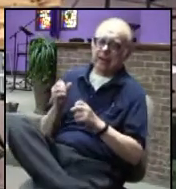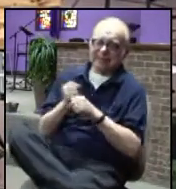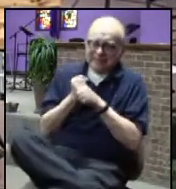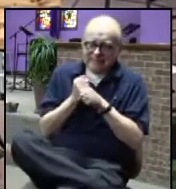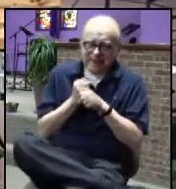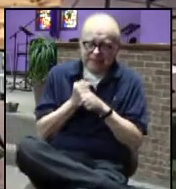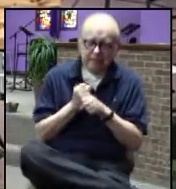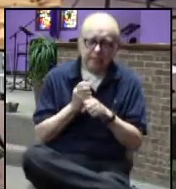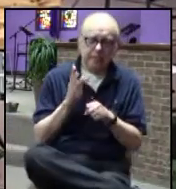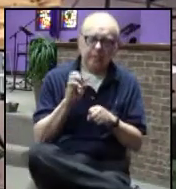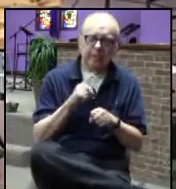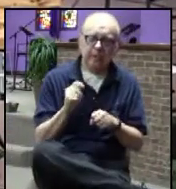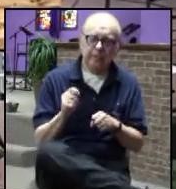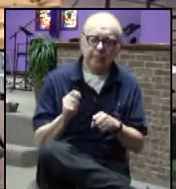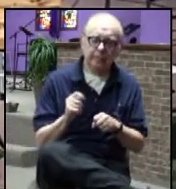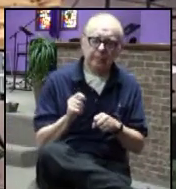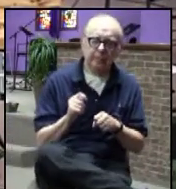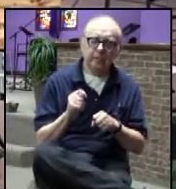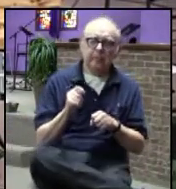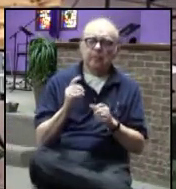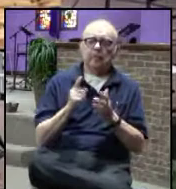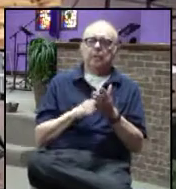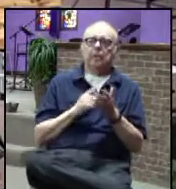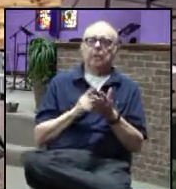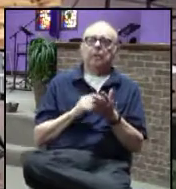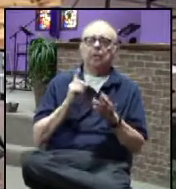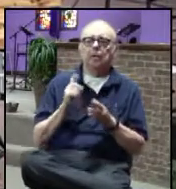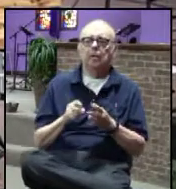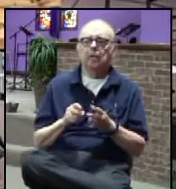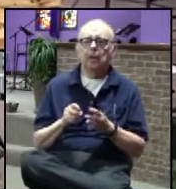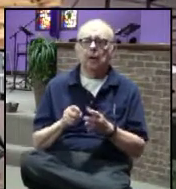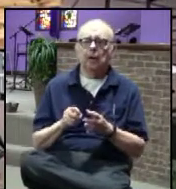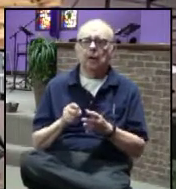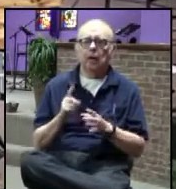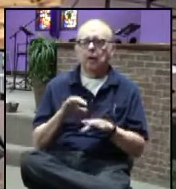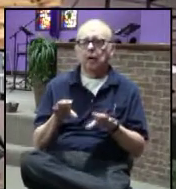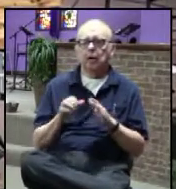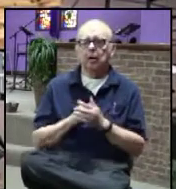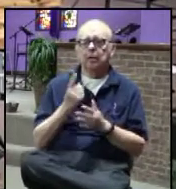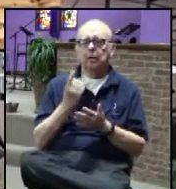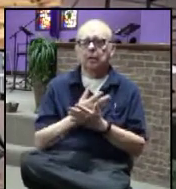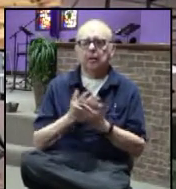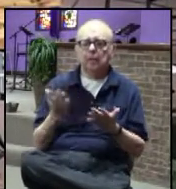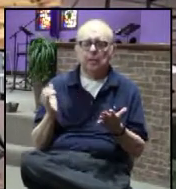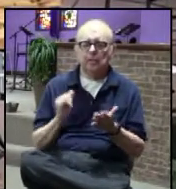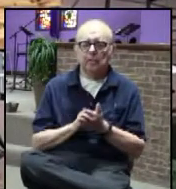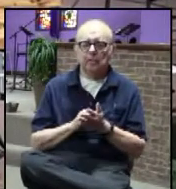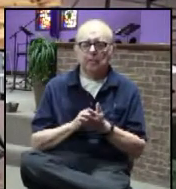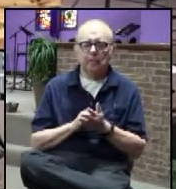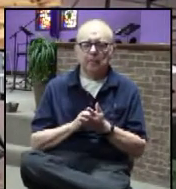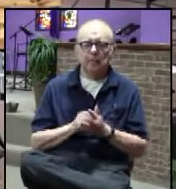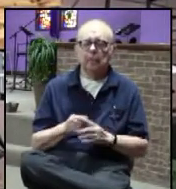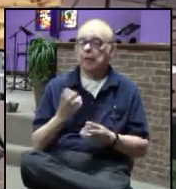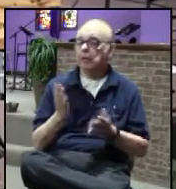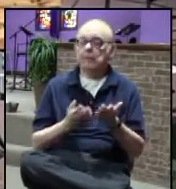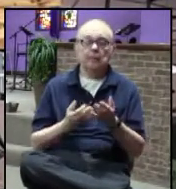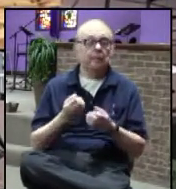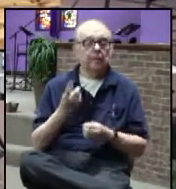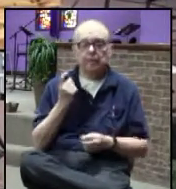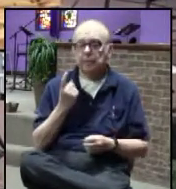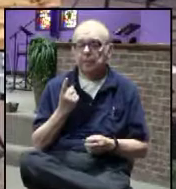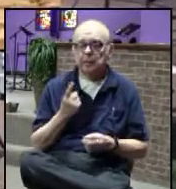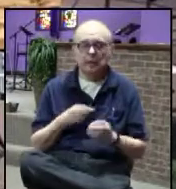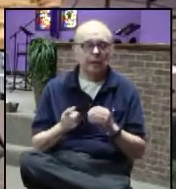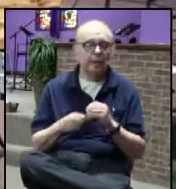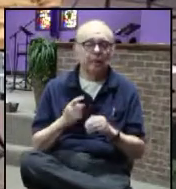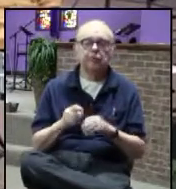belt. Because there's some times that you need to, and this is one of the things that certain people don't understand